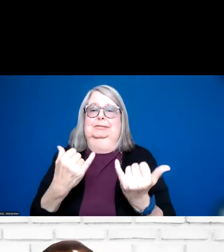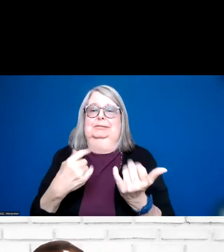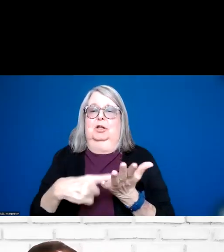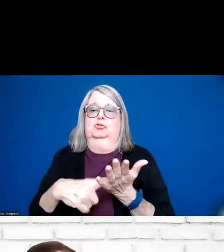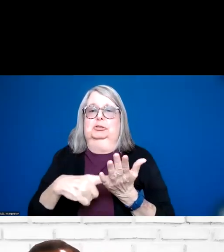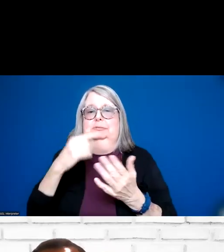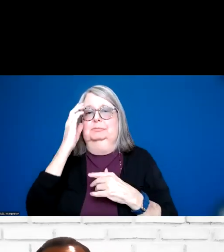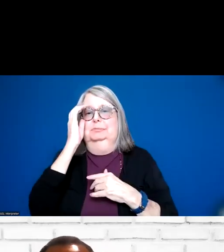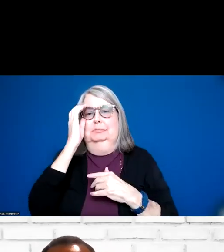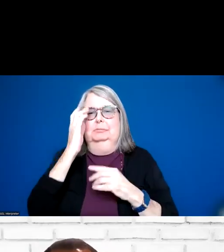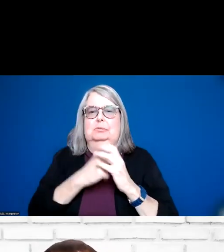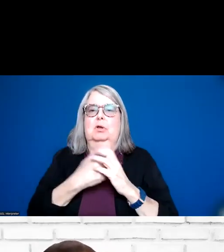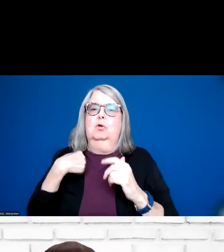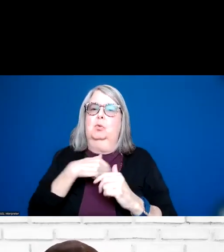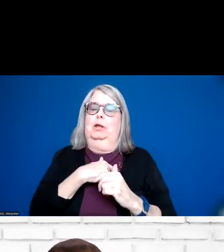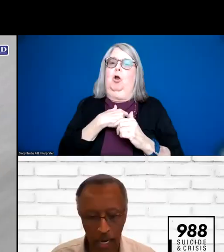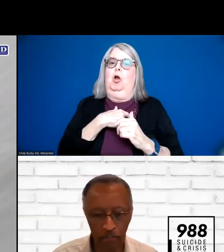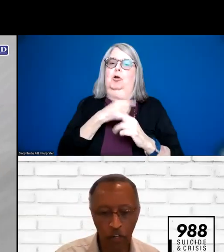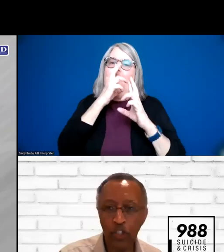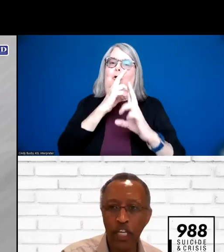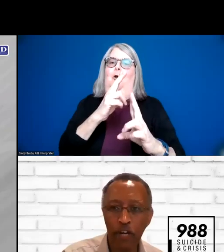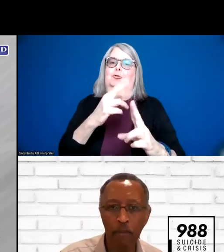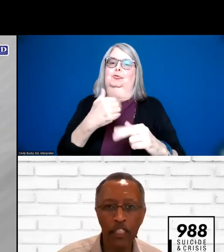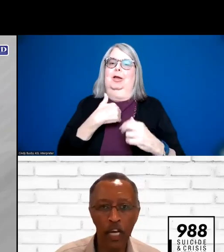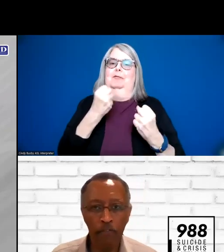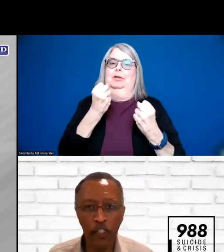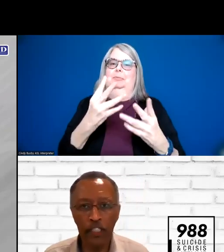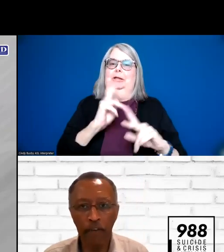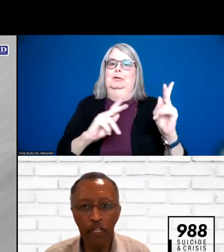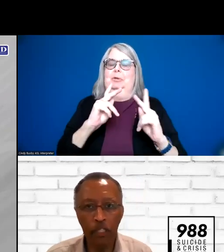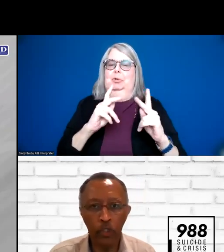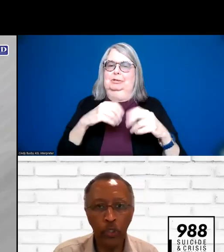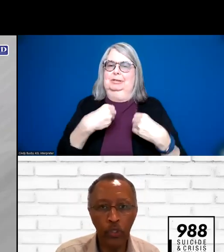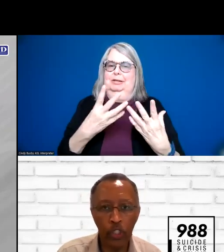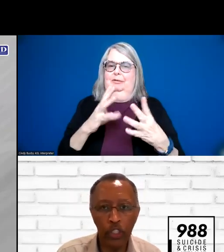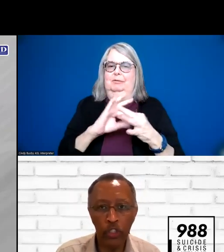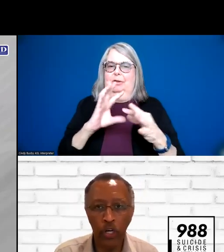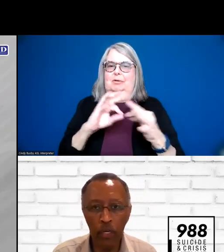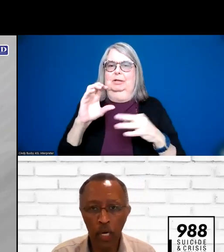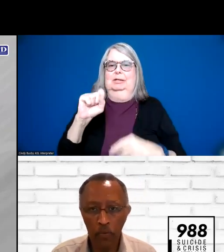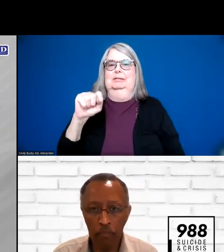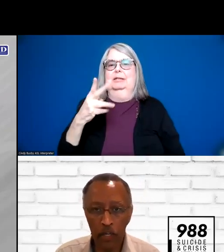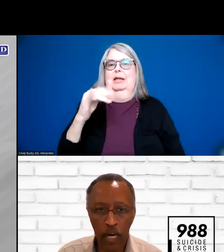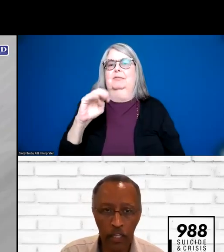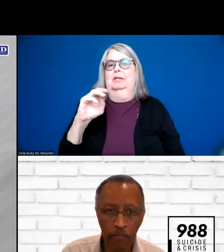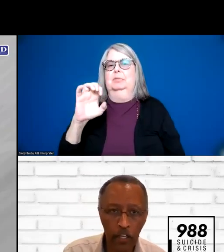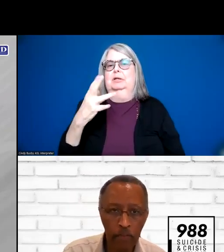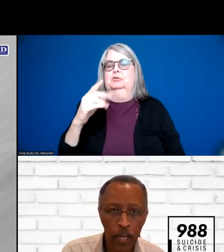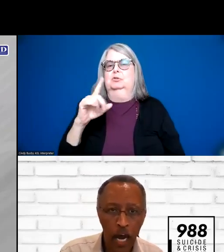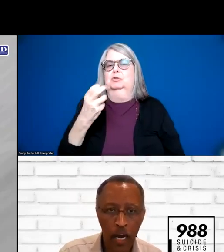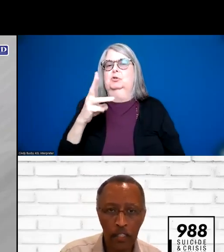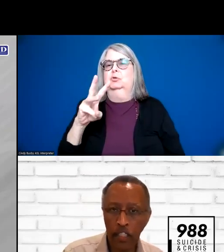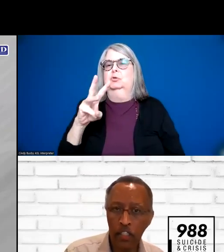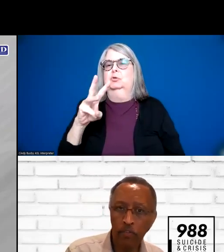And today we are honored to have several folks to give comments. First is Stephanie Mitchell-Hughes, the attorney with Mental Health